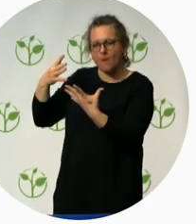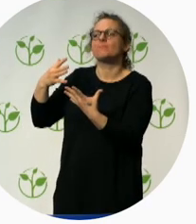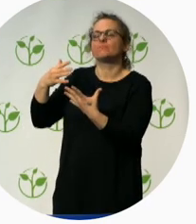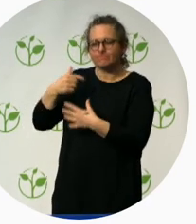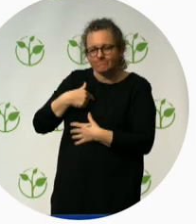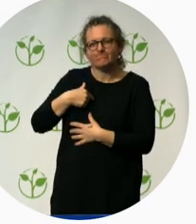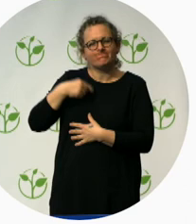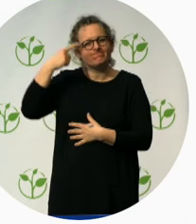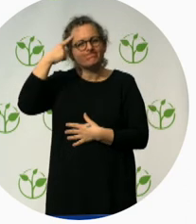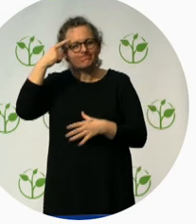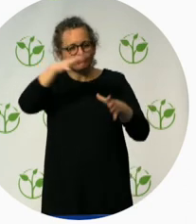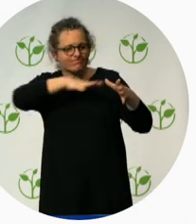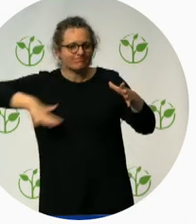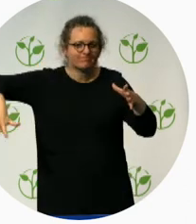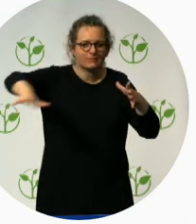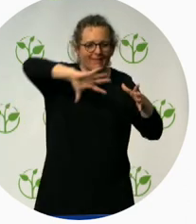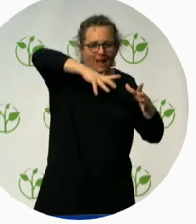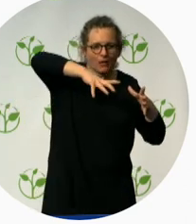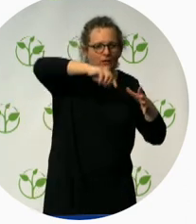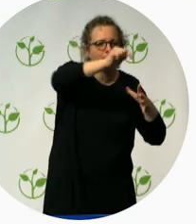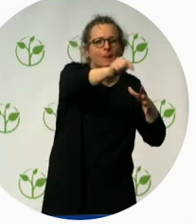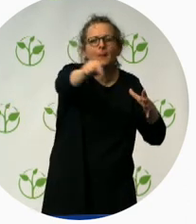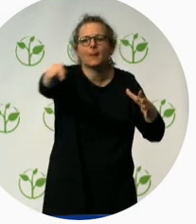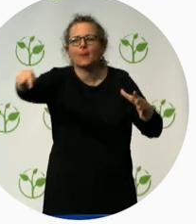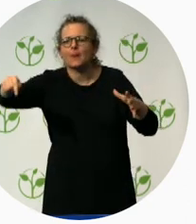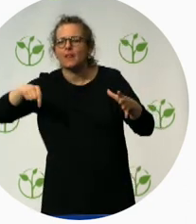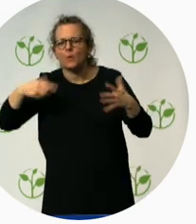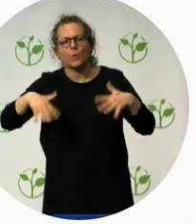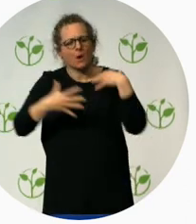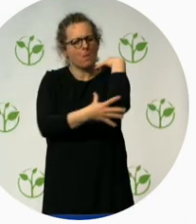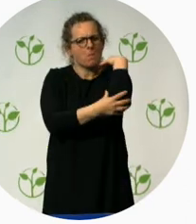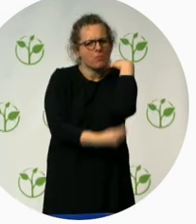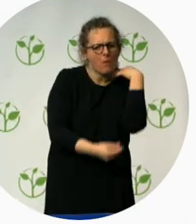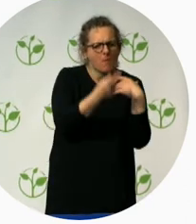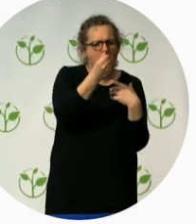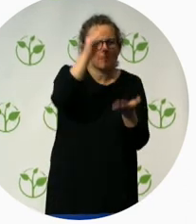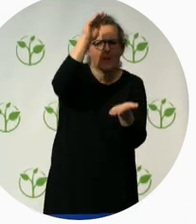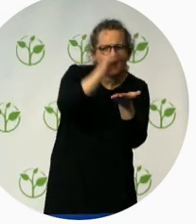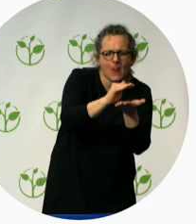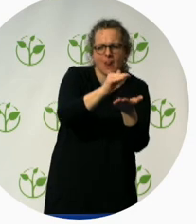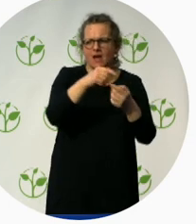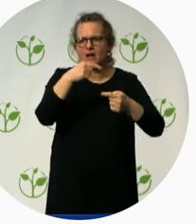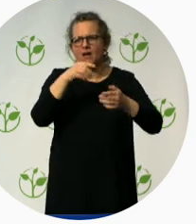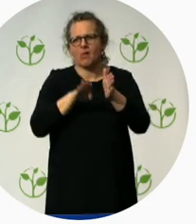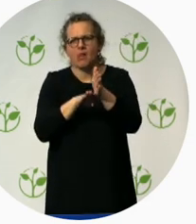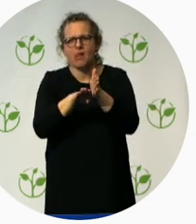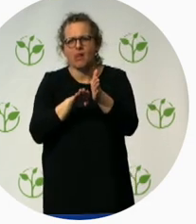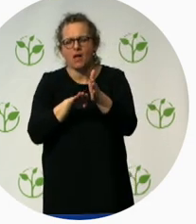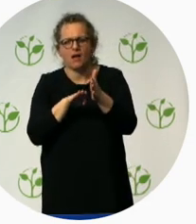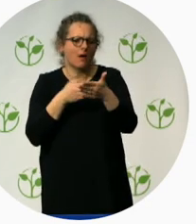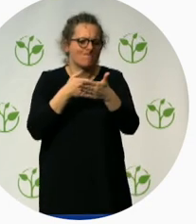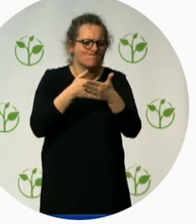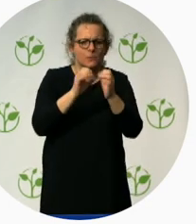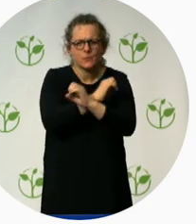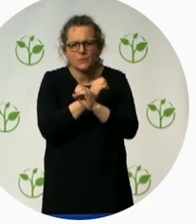where we heard a lot of obstacles that you face, because it's like the level you start from is like a lot of things you need to do.